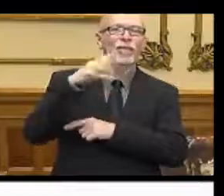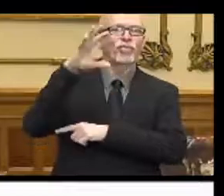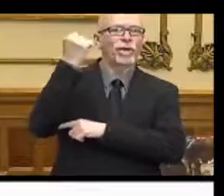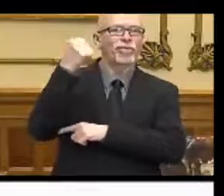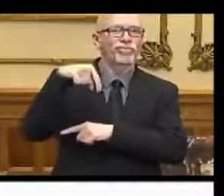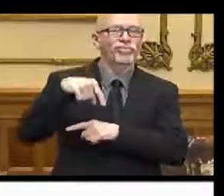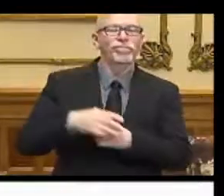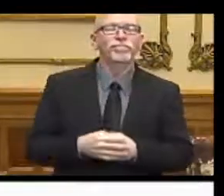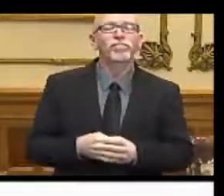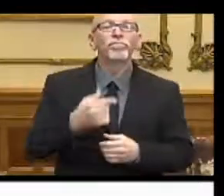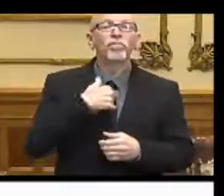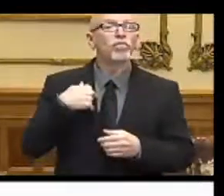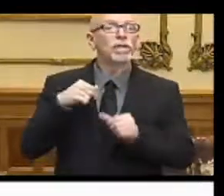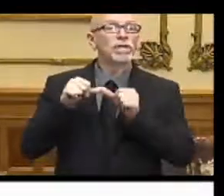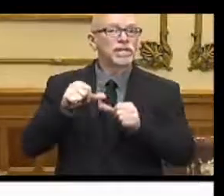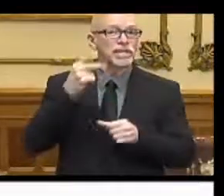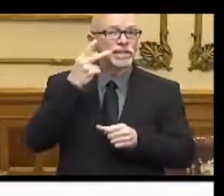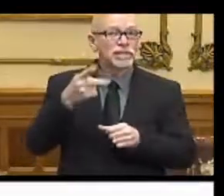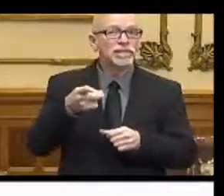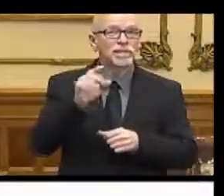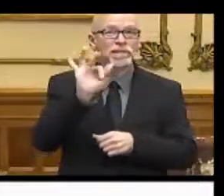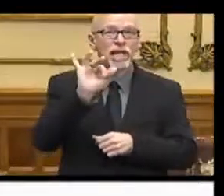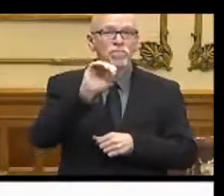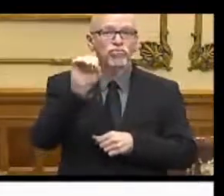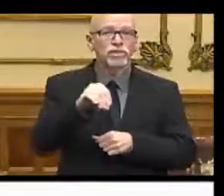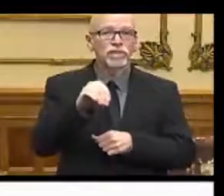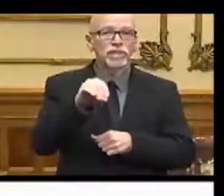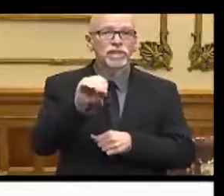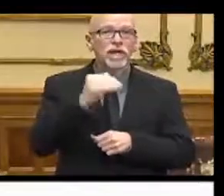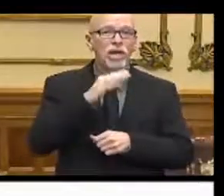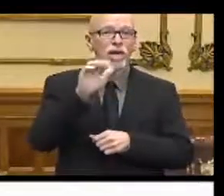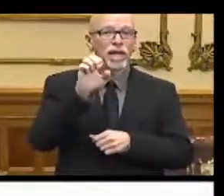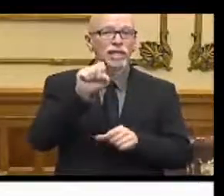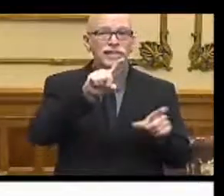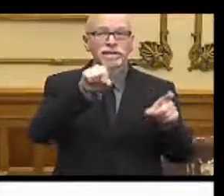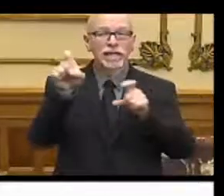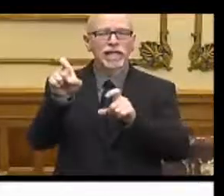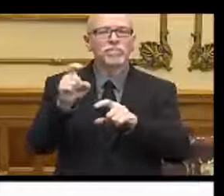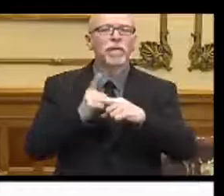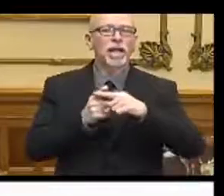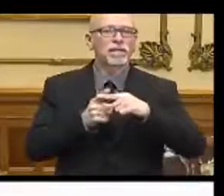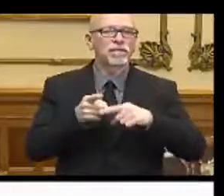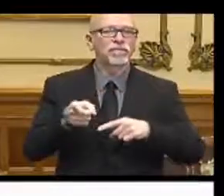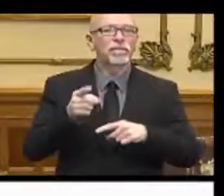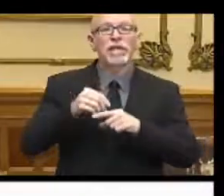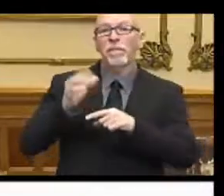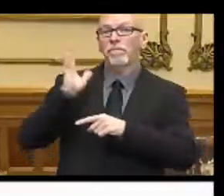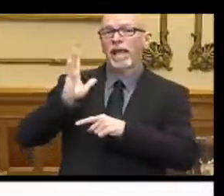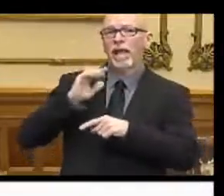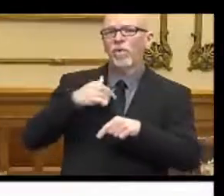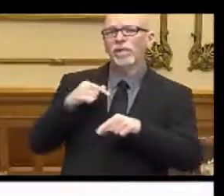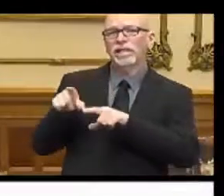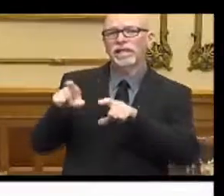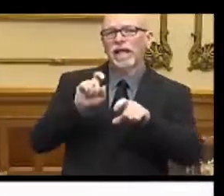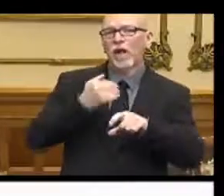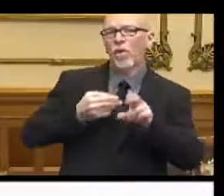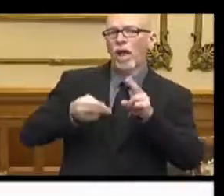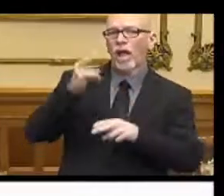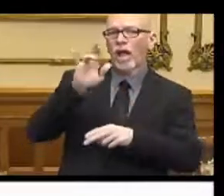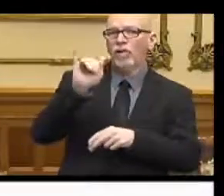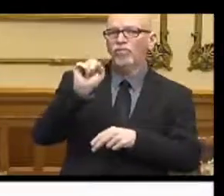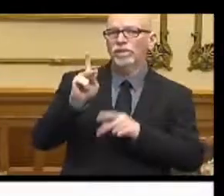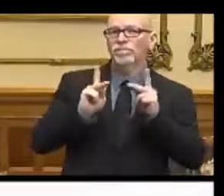total. We continue to see about 19% of our case come back positive, knowing that in the past we've been testing our highest